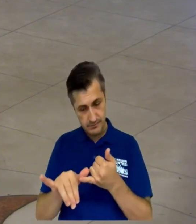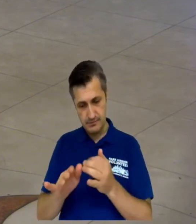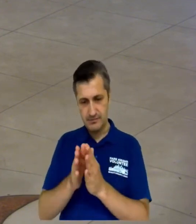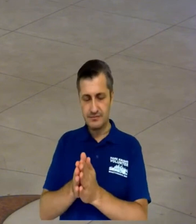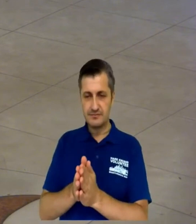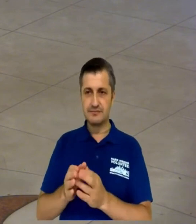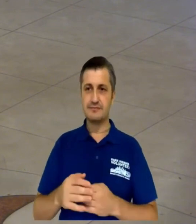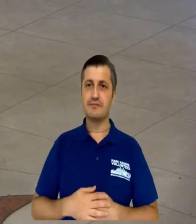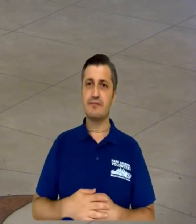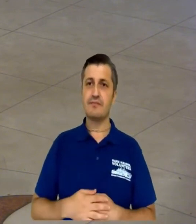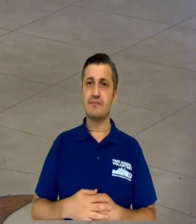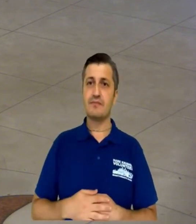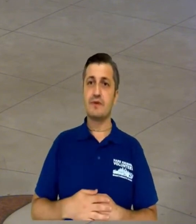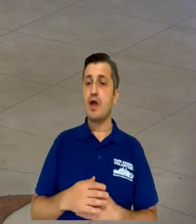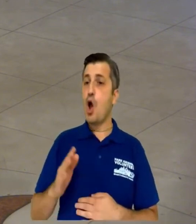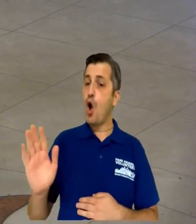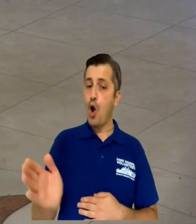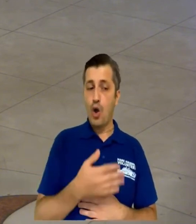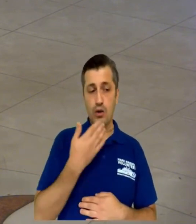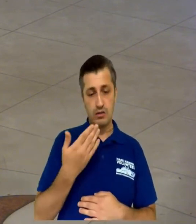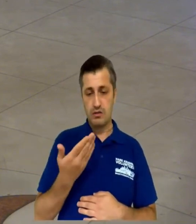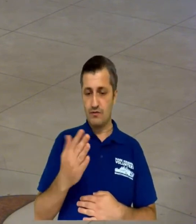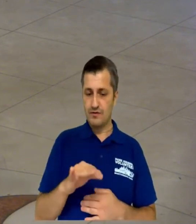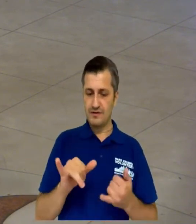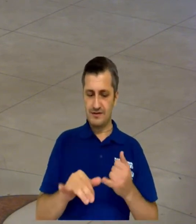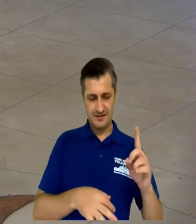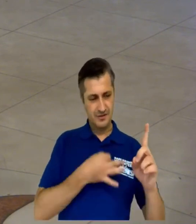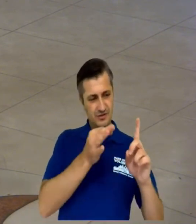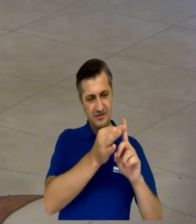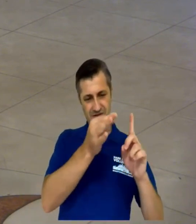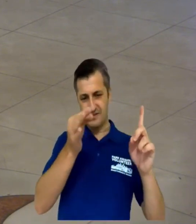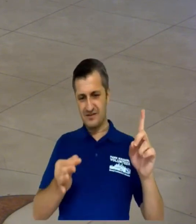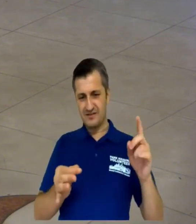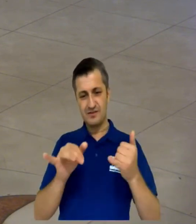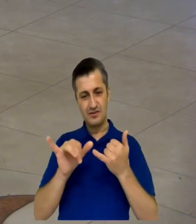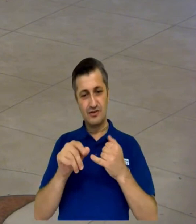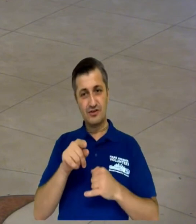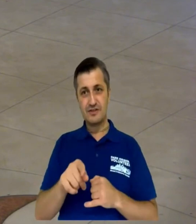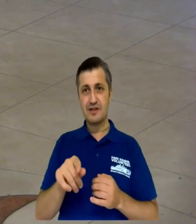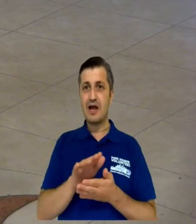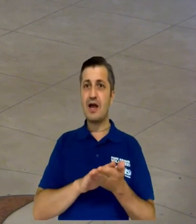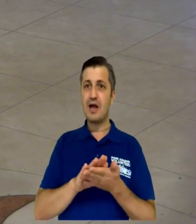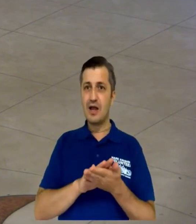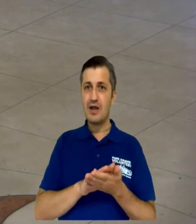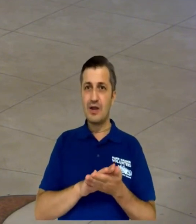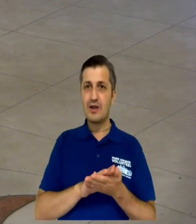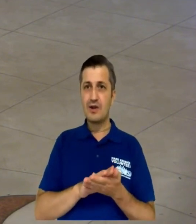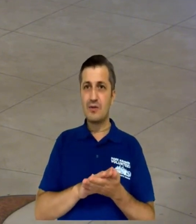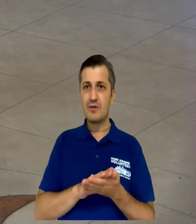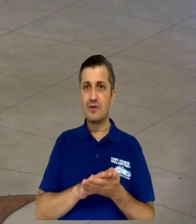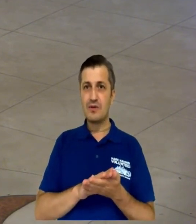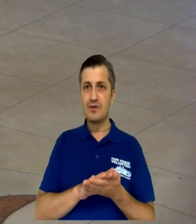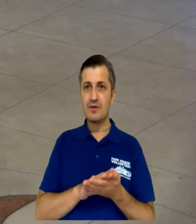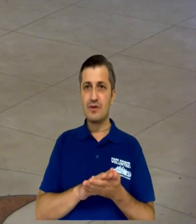has a Paramatma, and, everybody is a part and parcel of Krishna. So they're dear to Krishna. And my duty